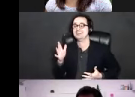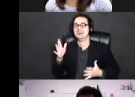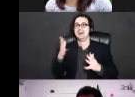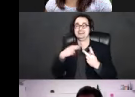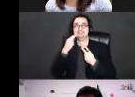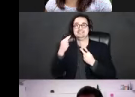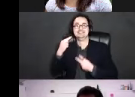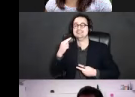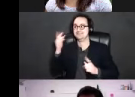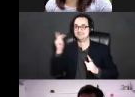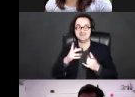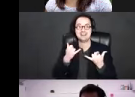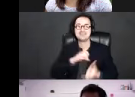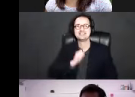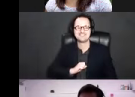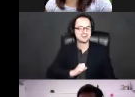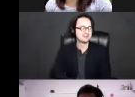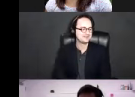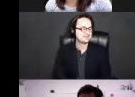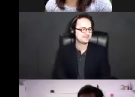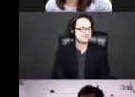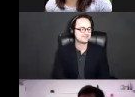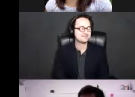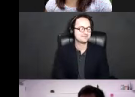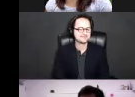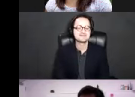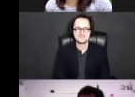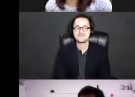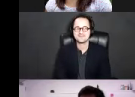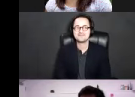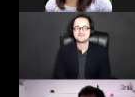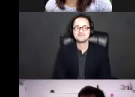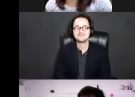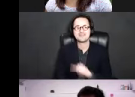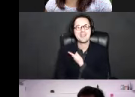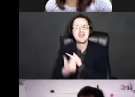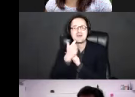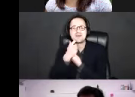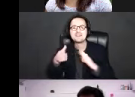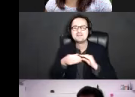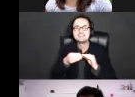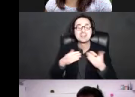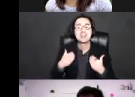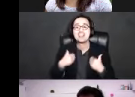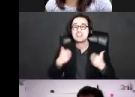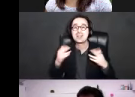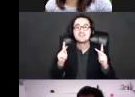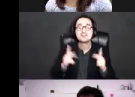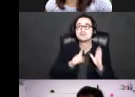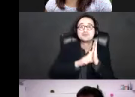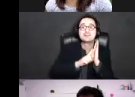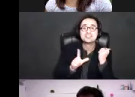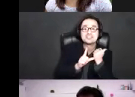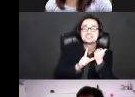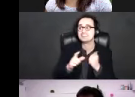Stanford. I guess I will, before I talk, Fumiko mentioned something about, younger folks, research assistants, or people just